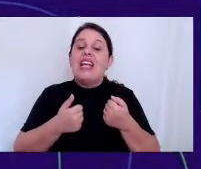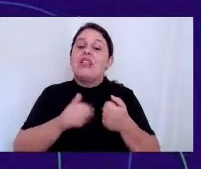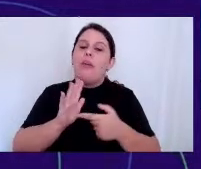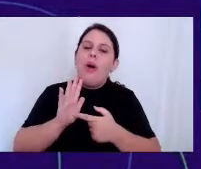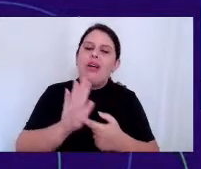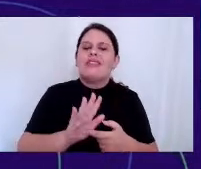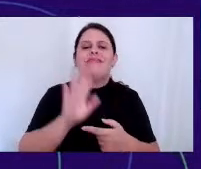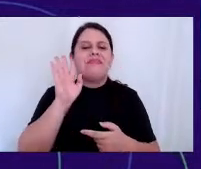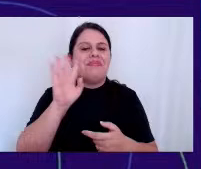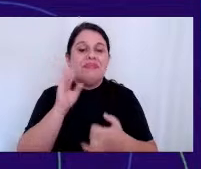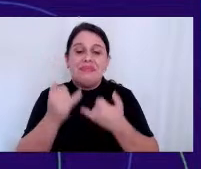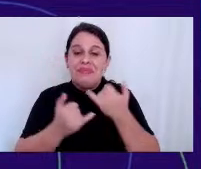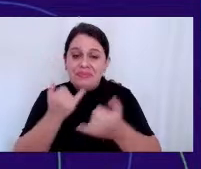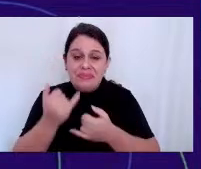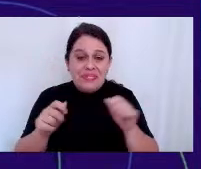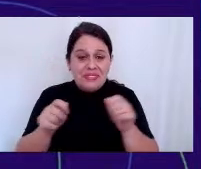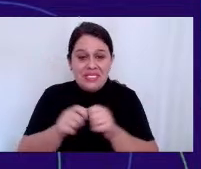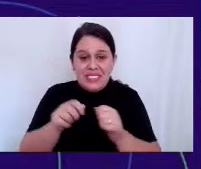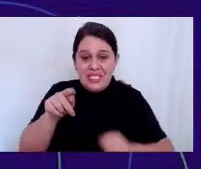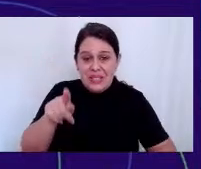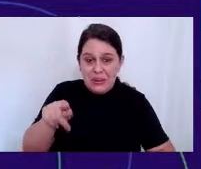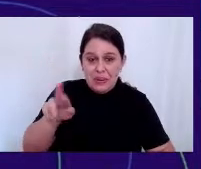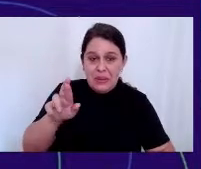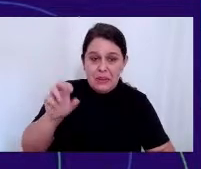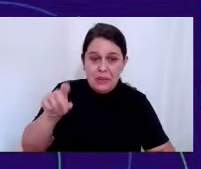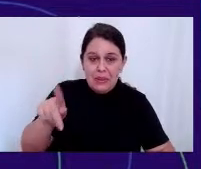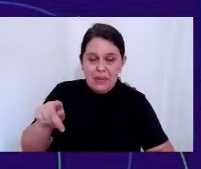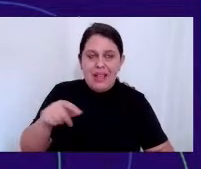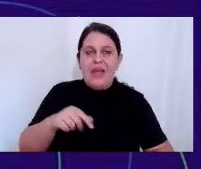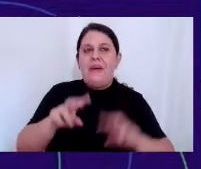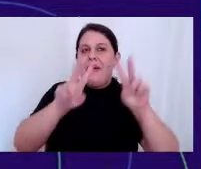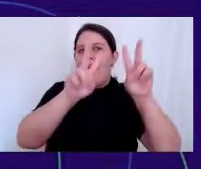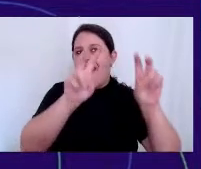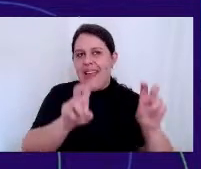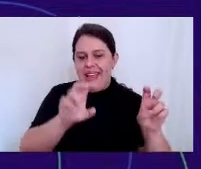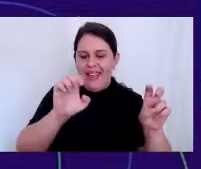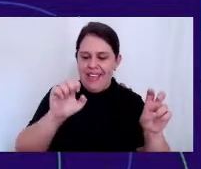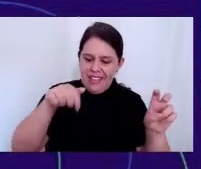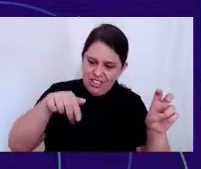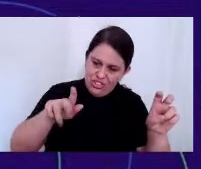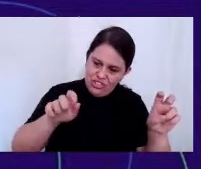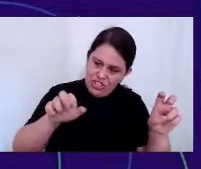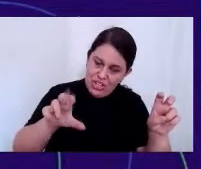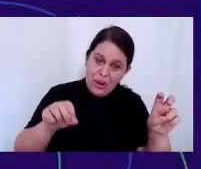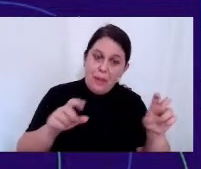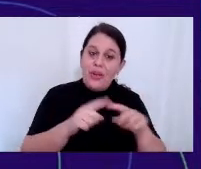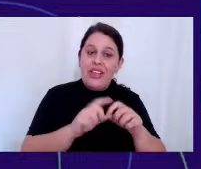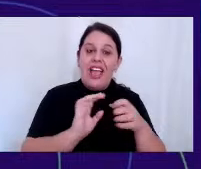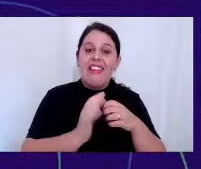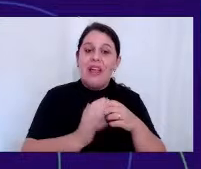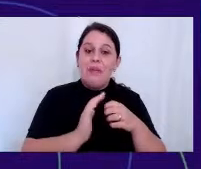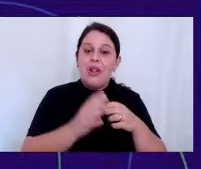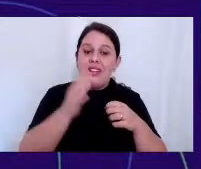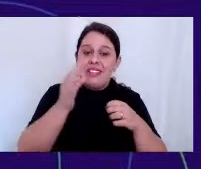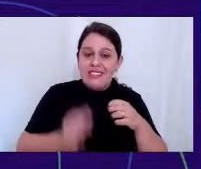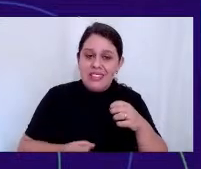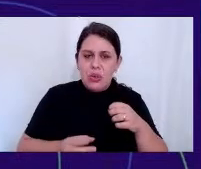term prompt engineer because that is the terminology. So it doesn't mean that you need to go to engineering